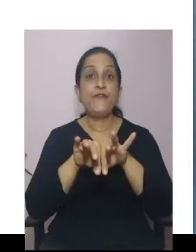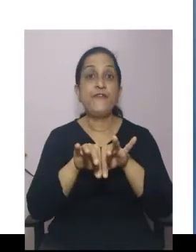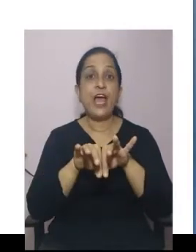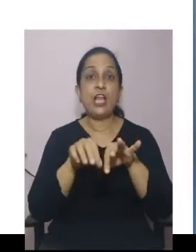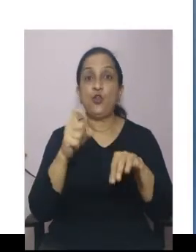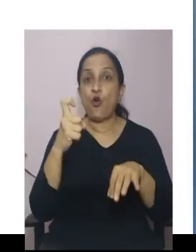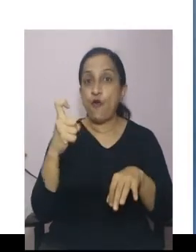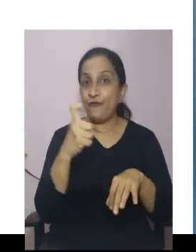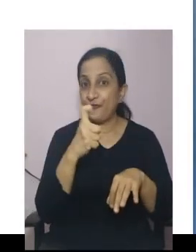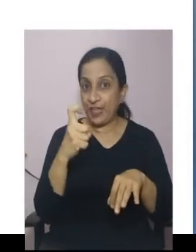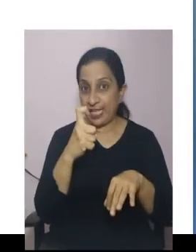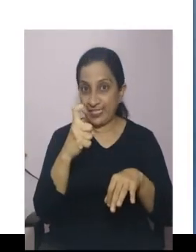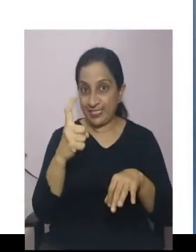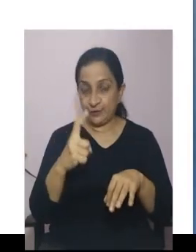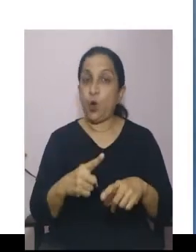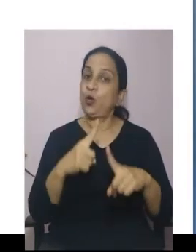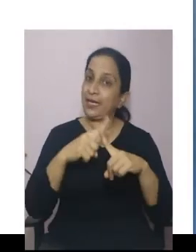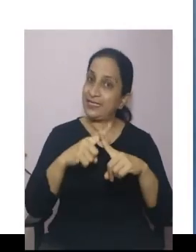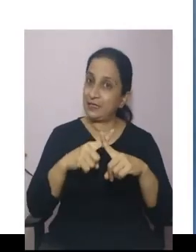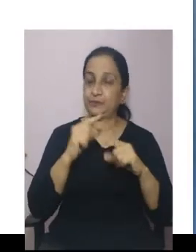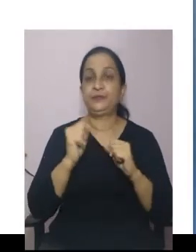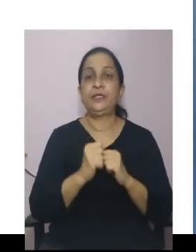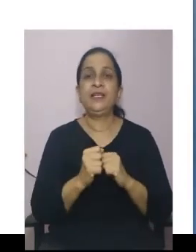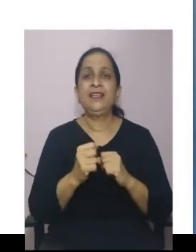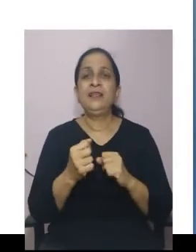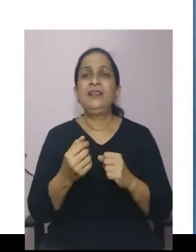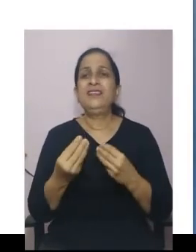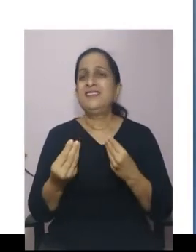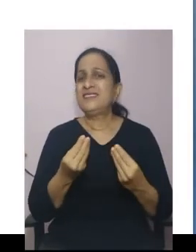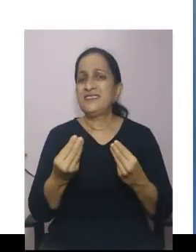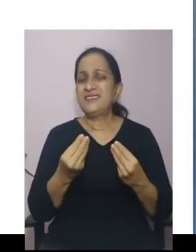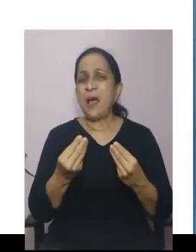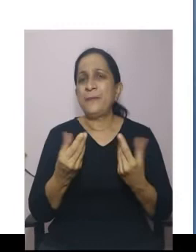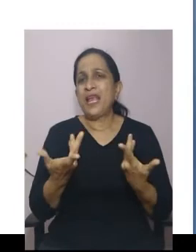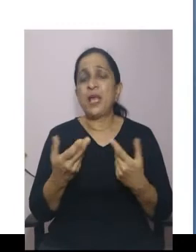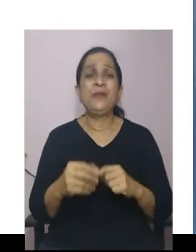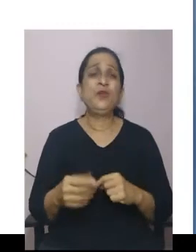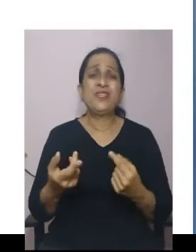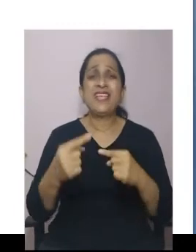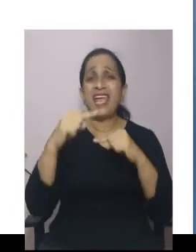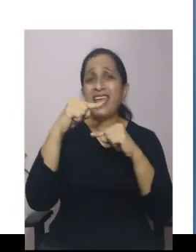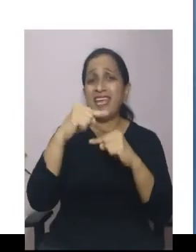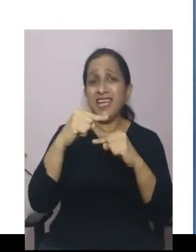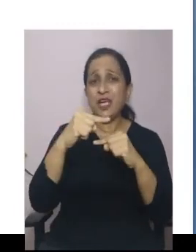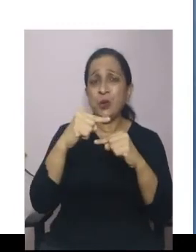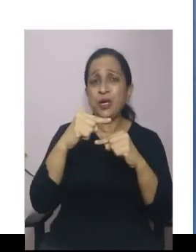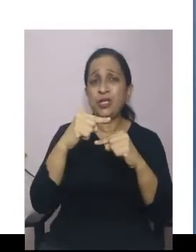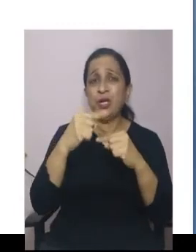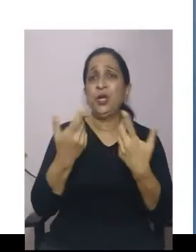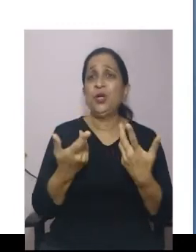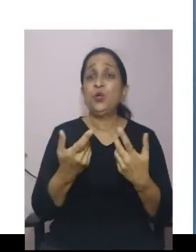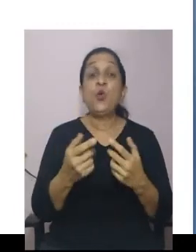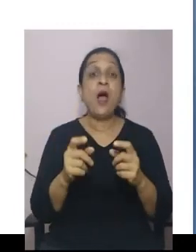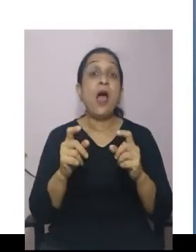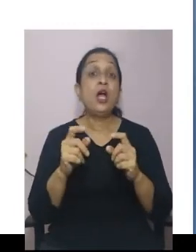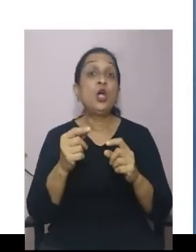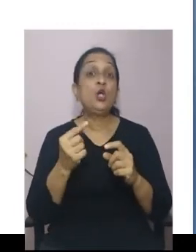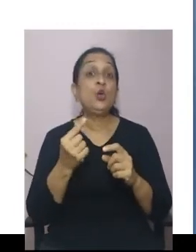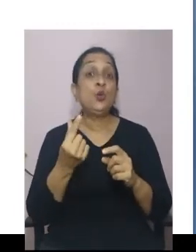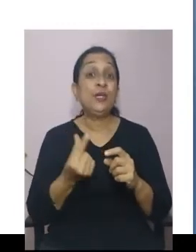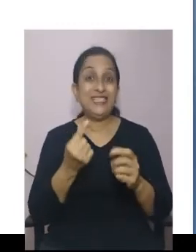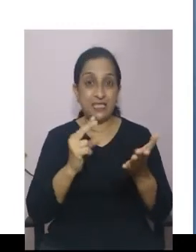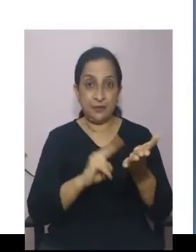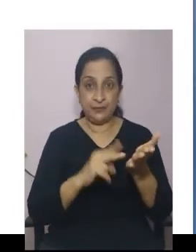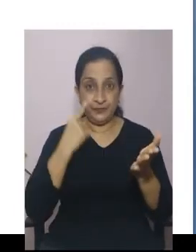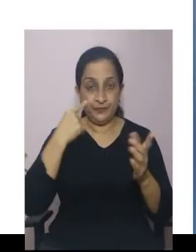give you, find out the value of x. Sometimes this is made equal to a unit matrix and then you